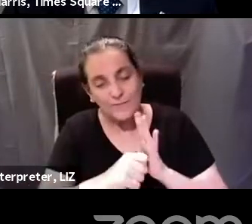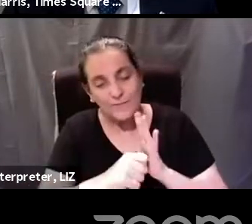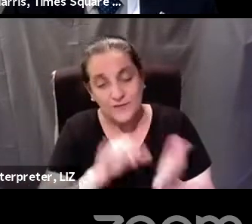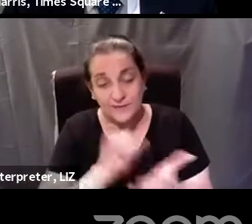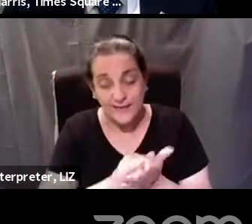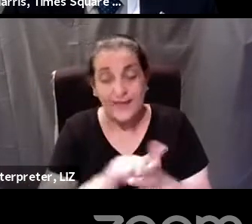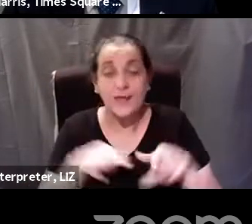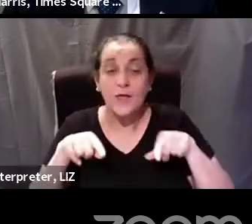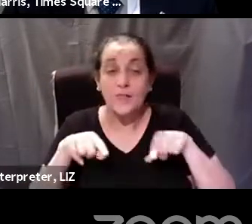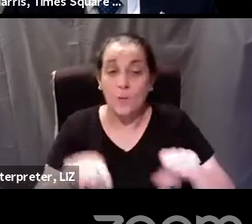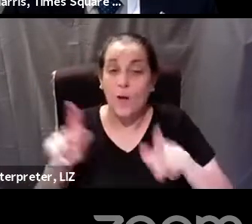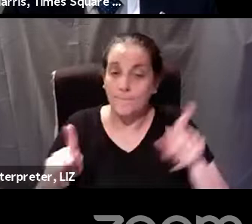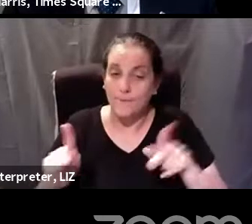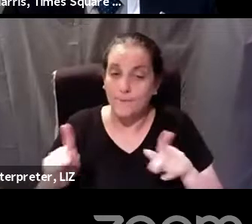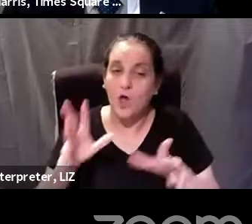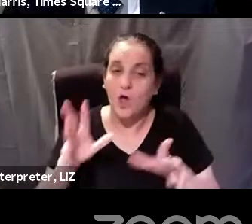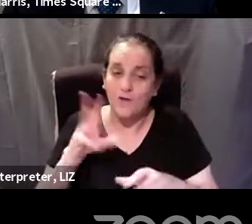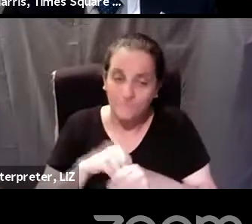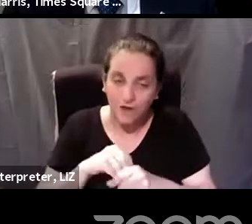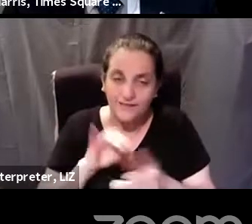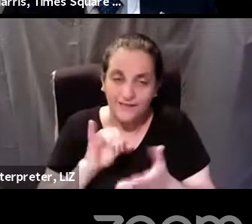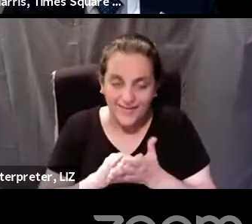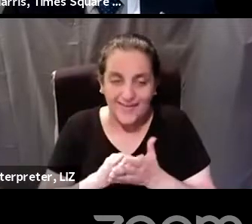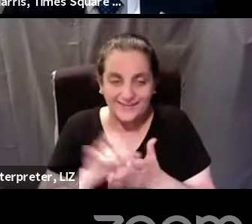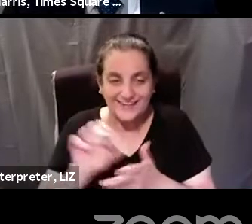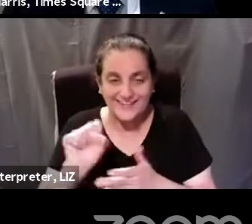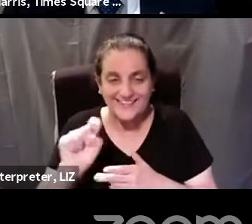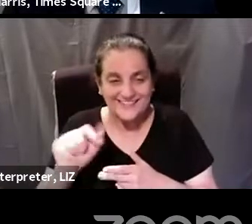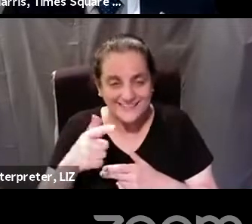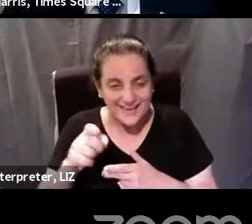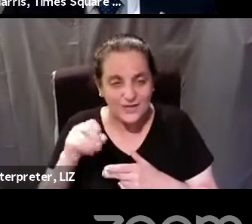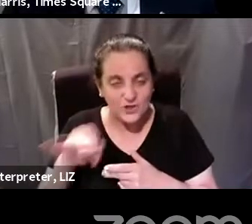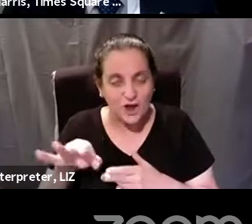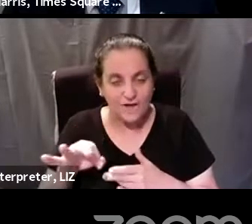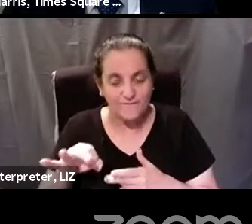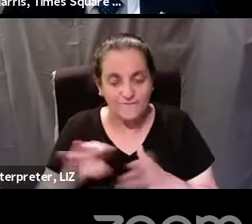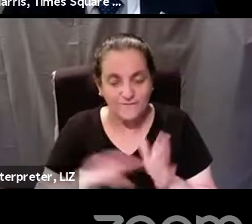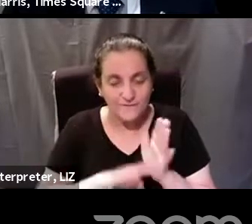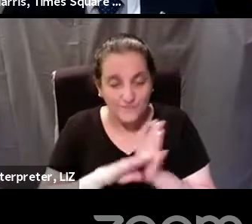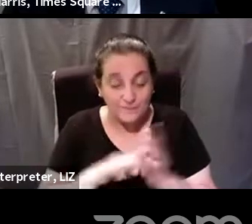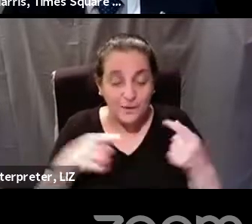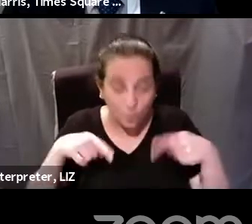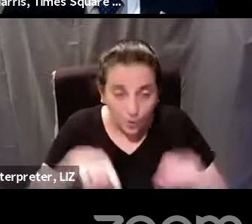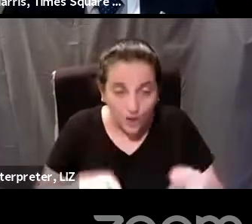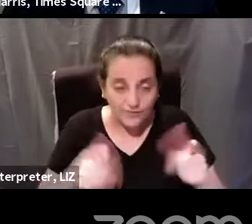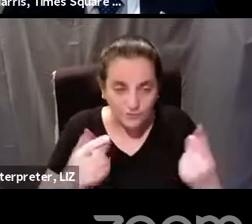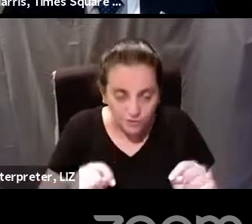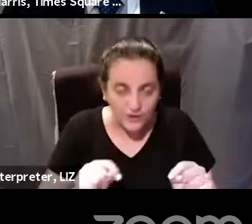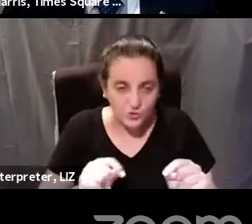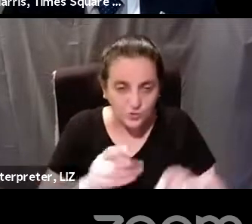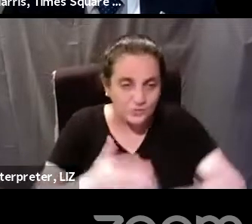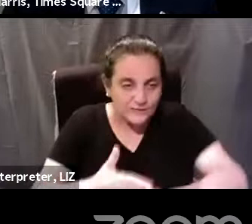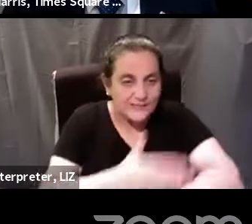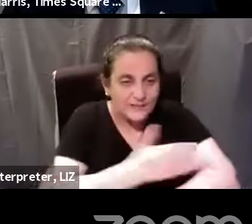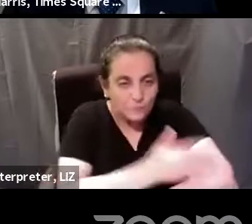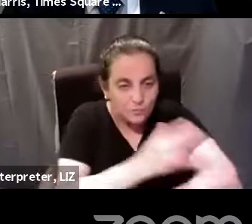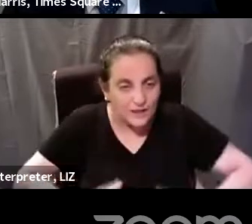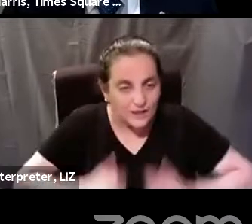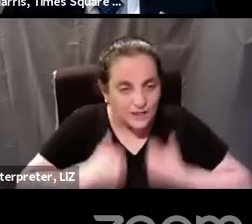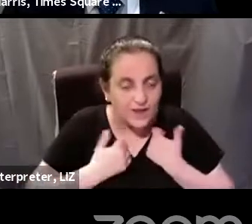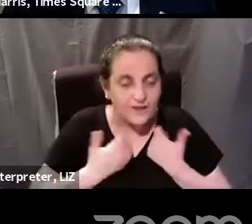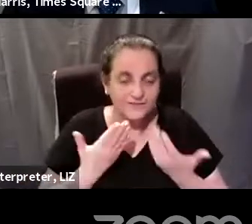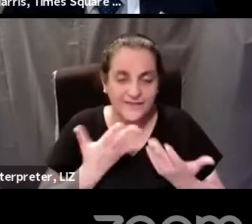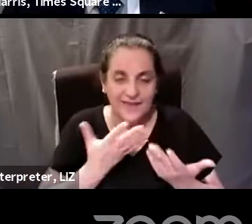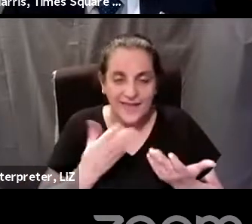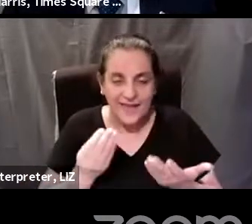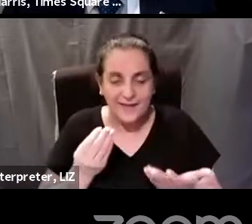while people are in that stage, and they can be in that stage for quite some time as they're trying to get their lives together, they need the